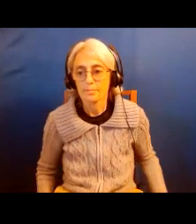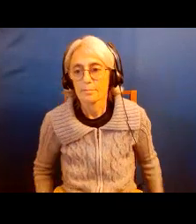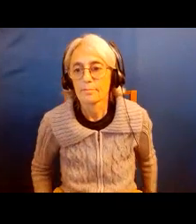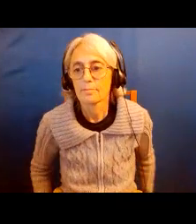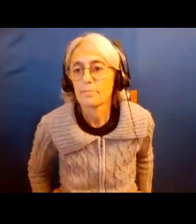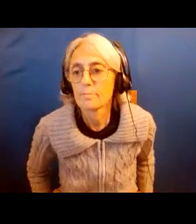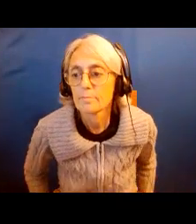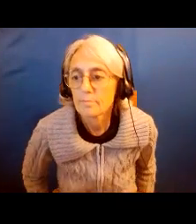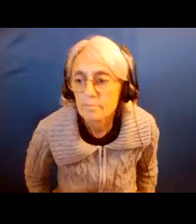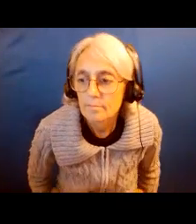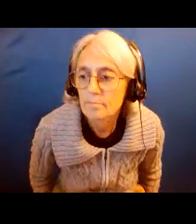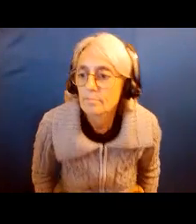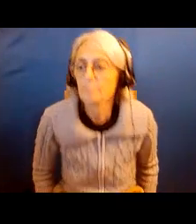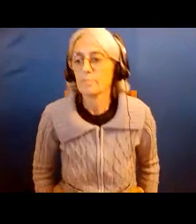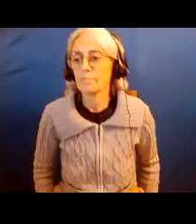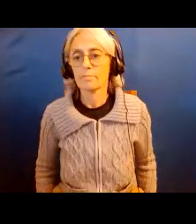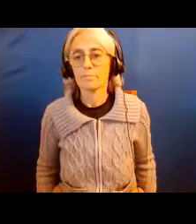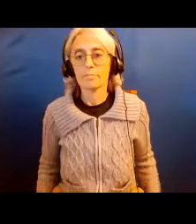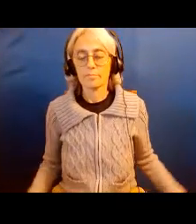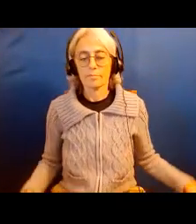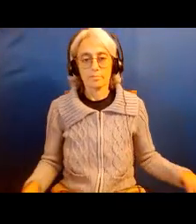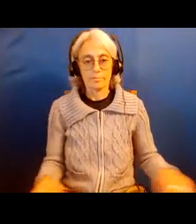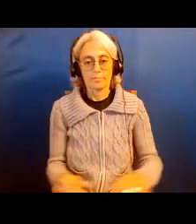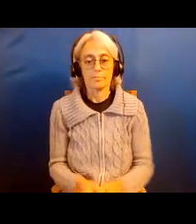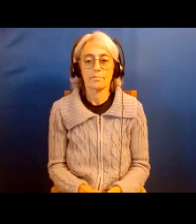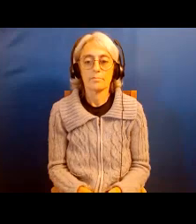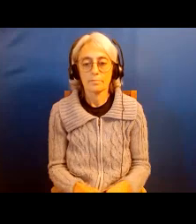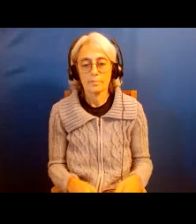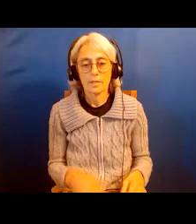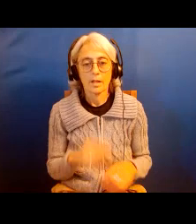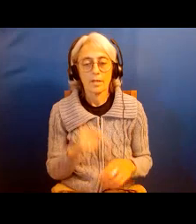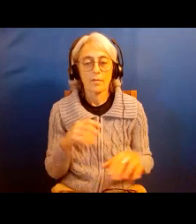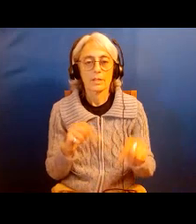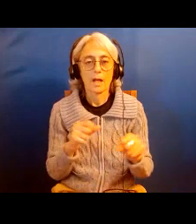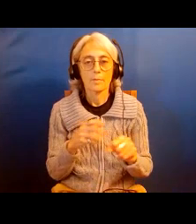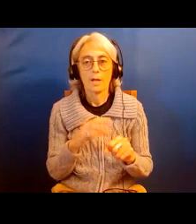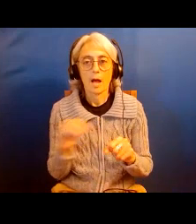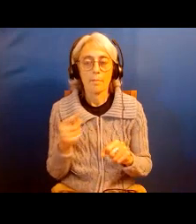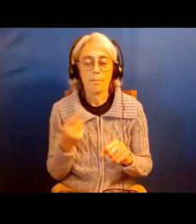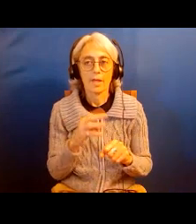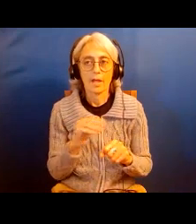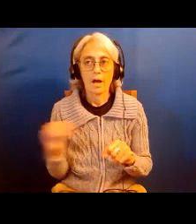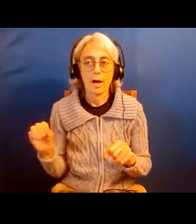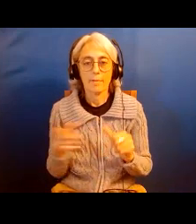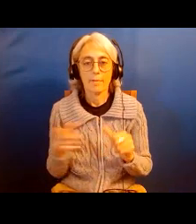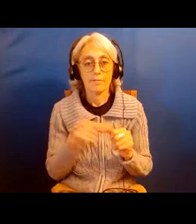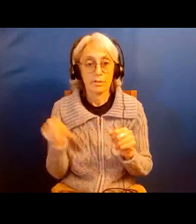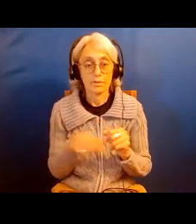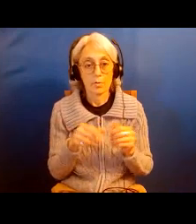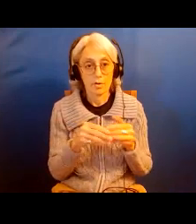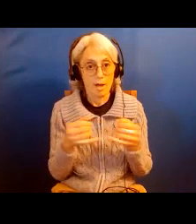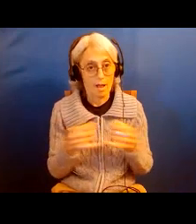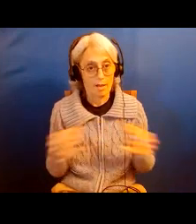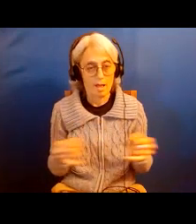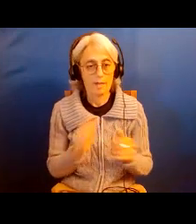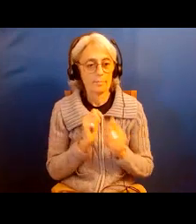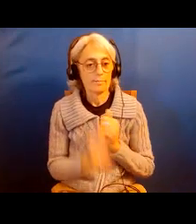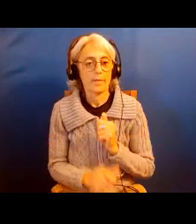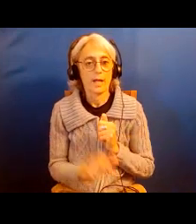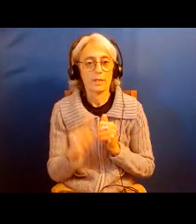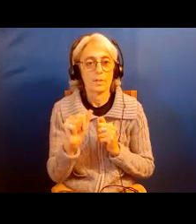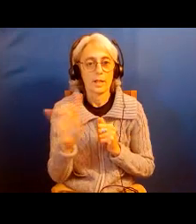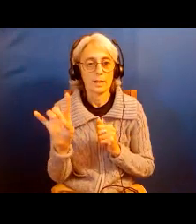The Commission adopted the first corridor plan guidelines in 2018, and this serves as